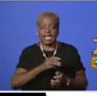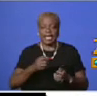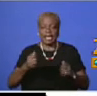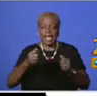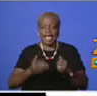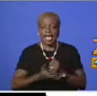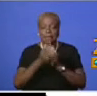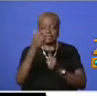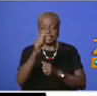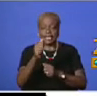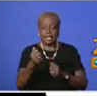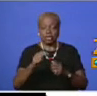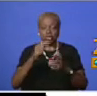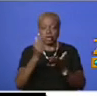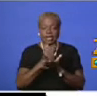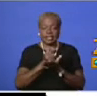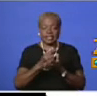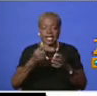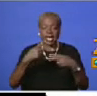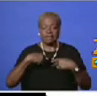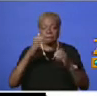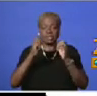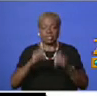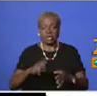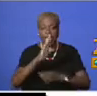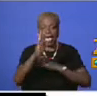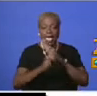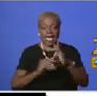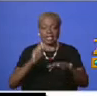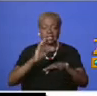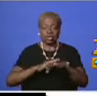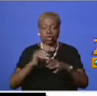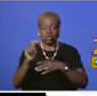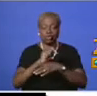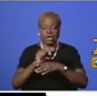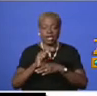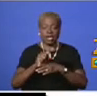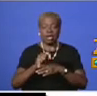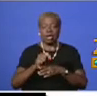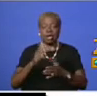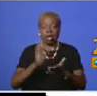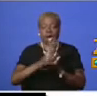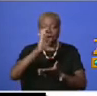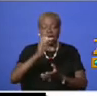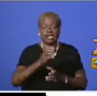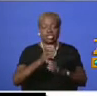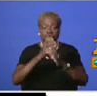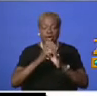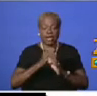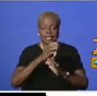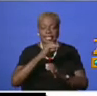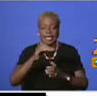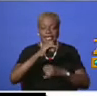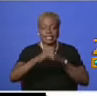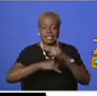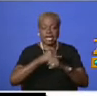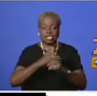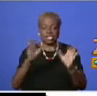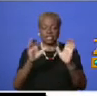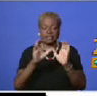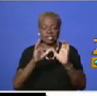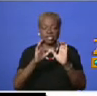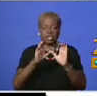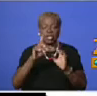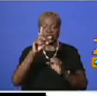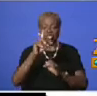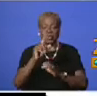the opportunity to gain hands-on training, college credits, and international certification. In 2017 and